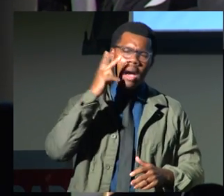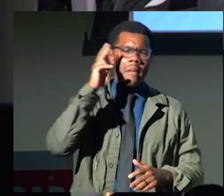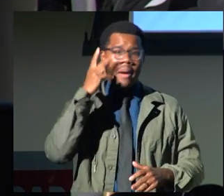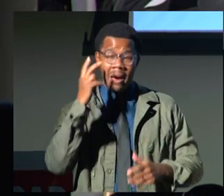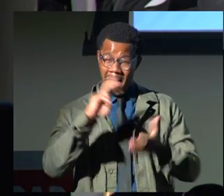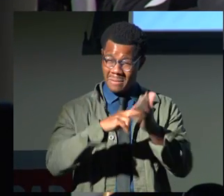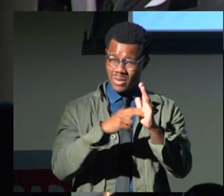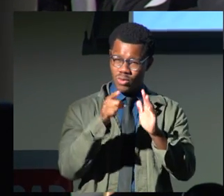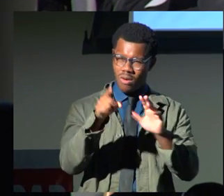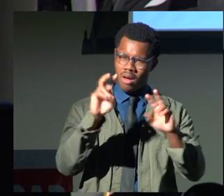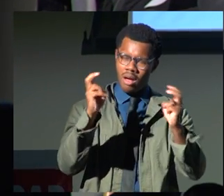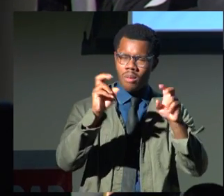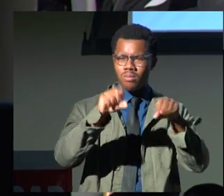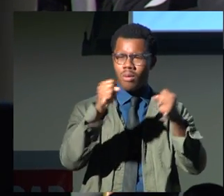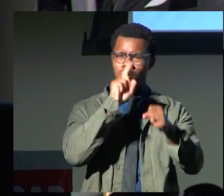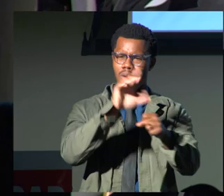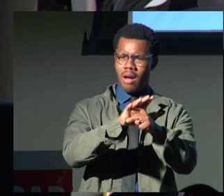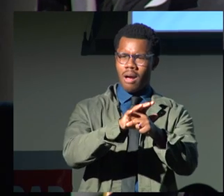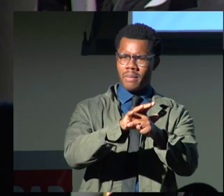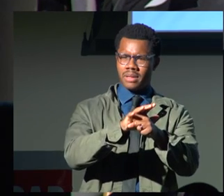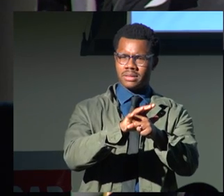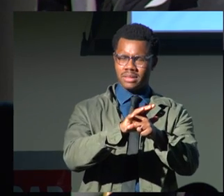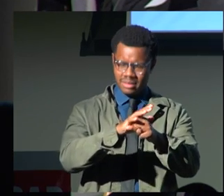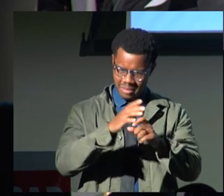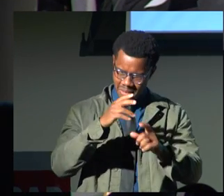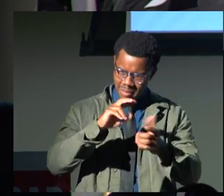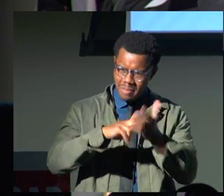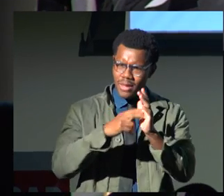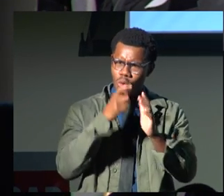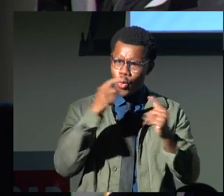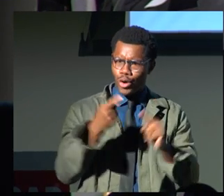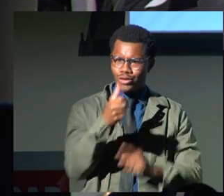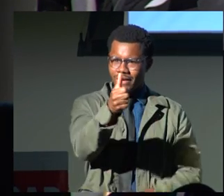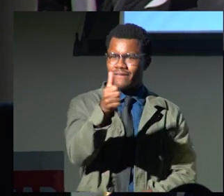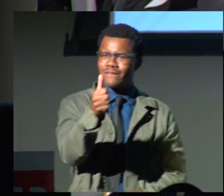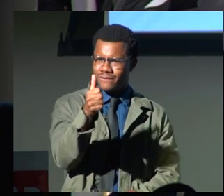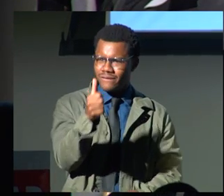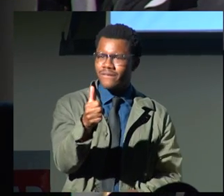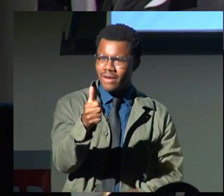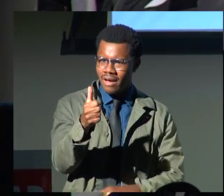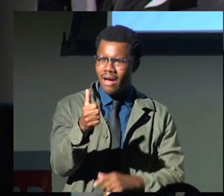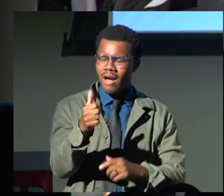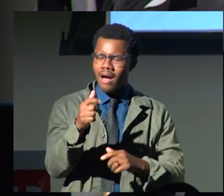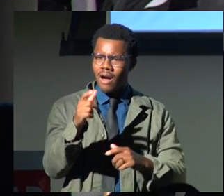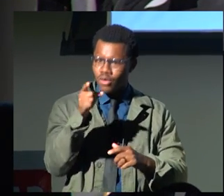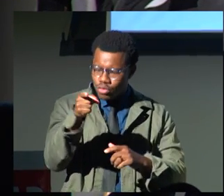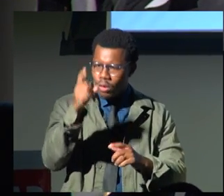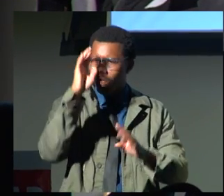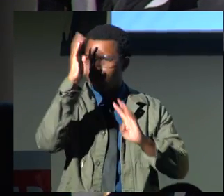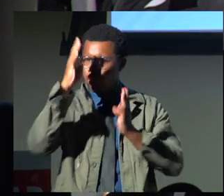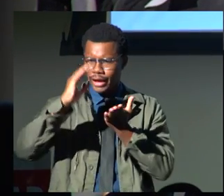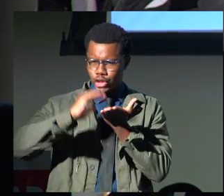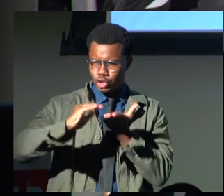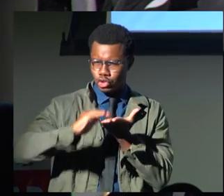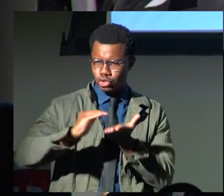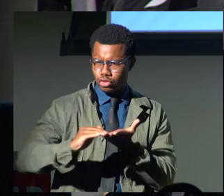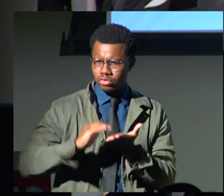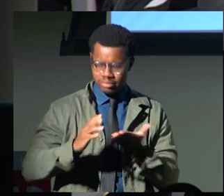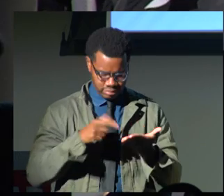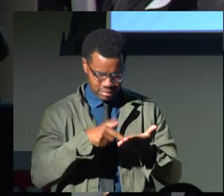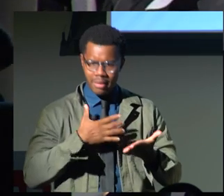letting yourself down. And then you're just left with a bunch of excuses that you created. It's on